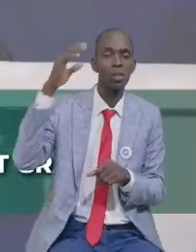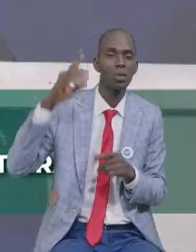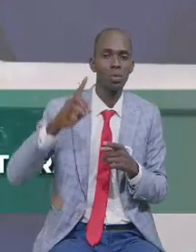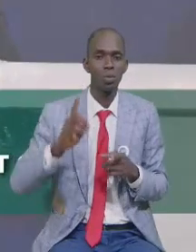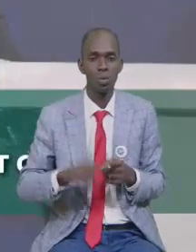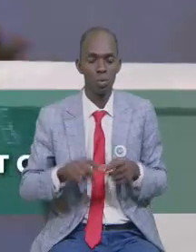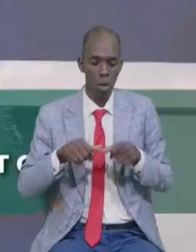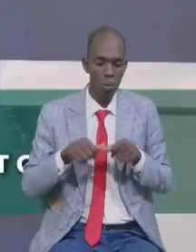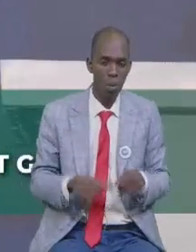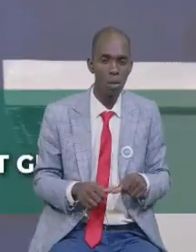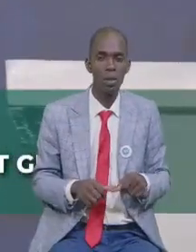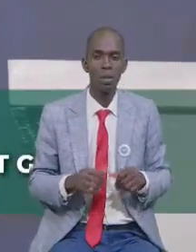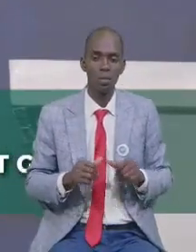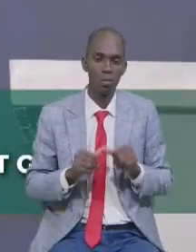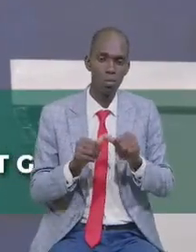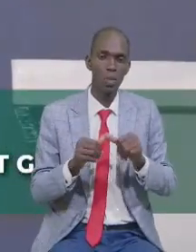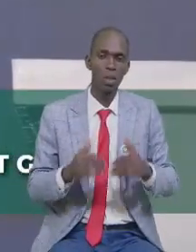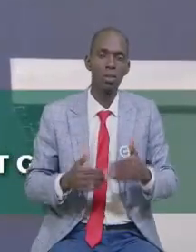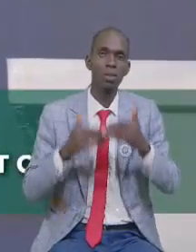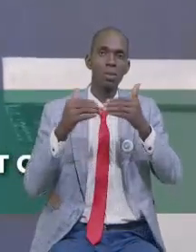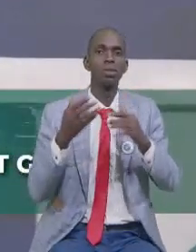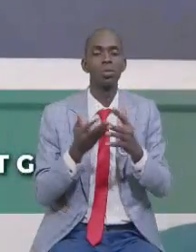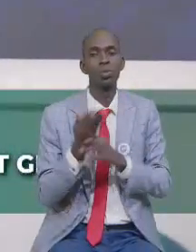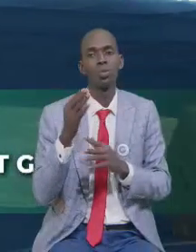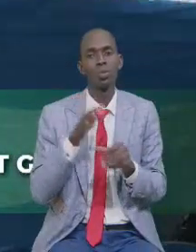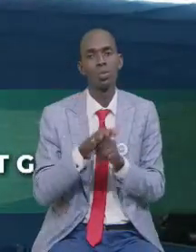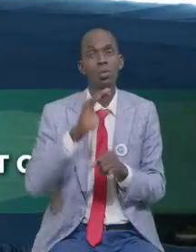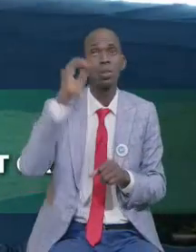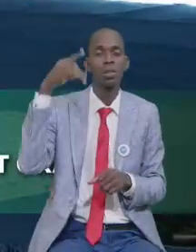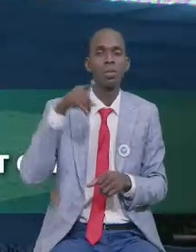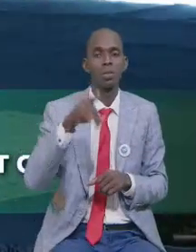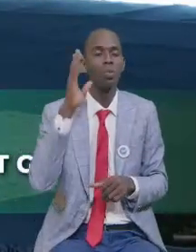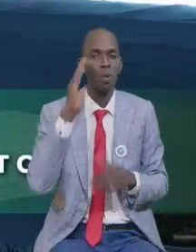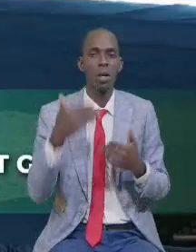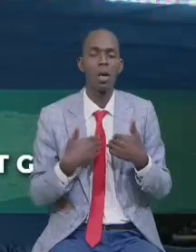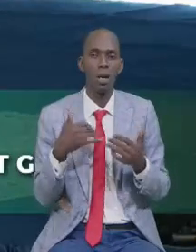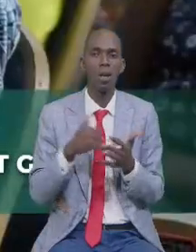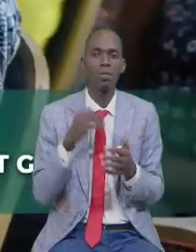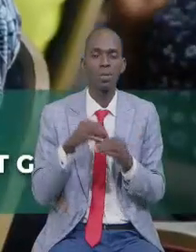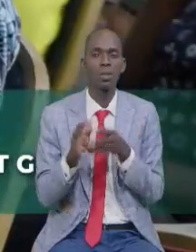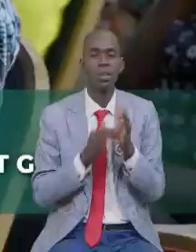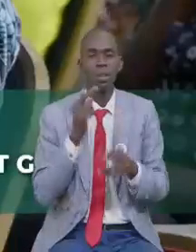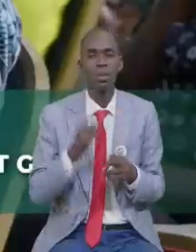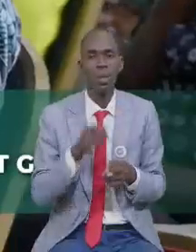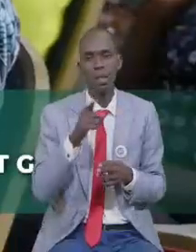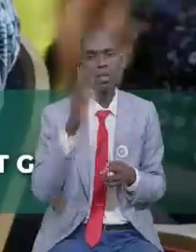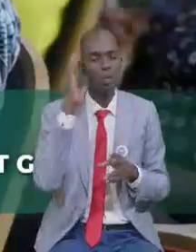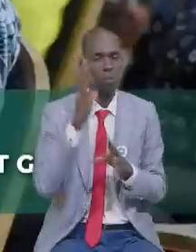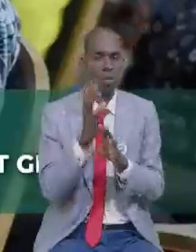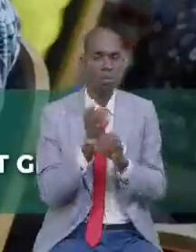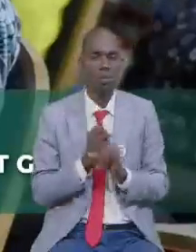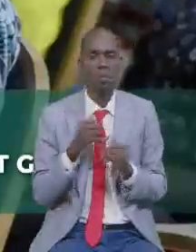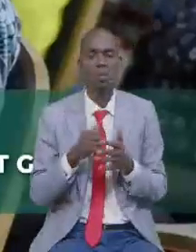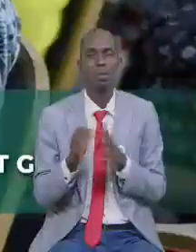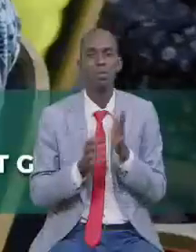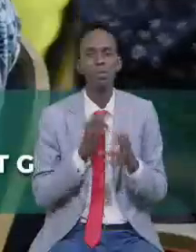through sufficient grace. You'll have, you will possess all the